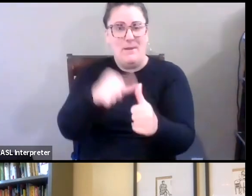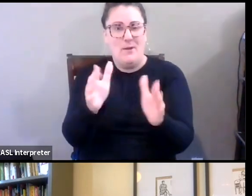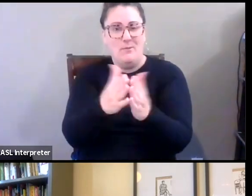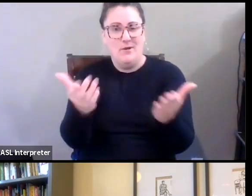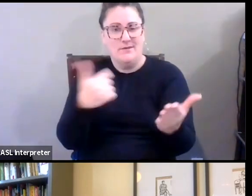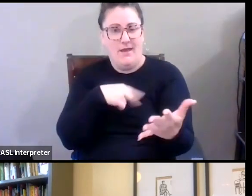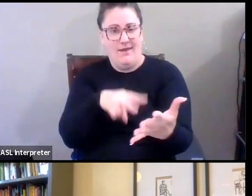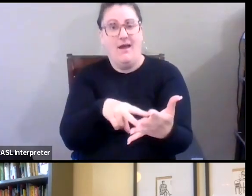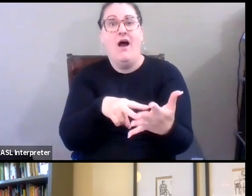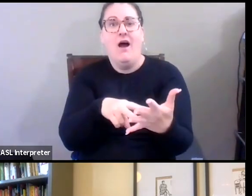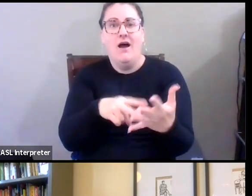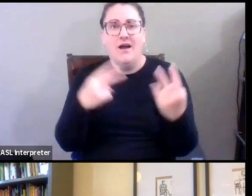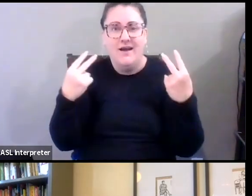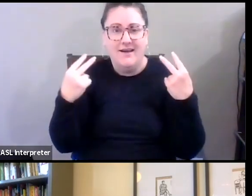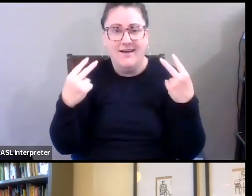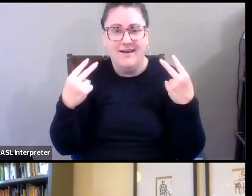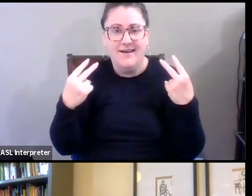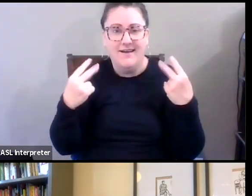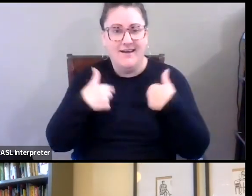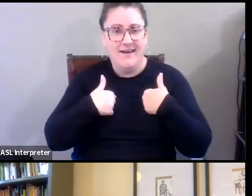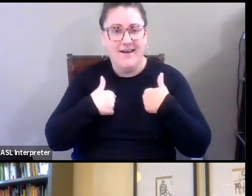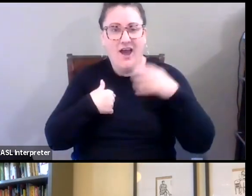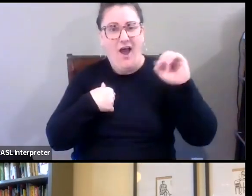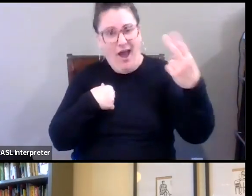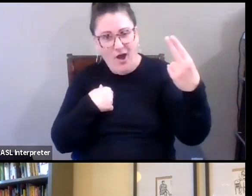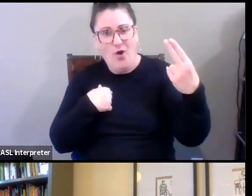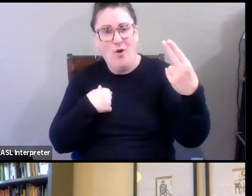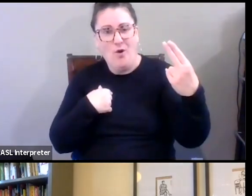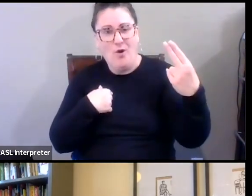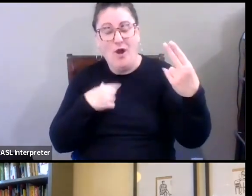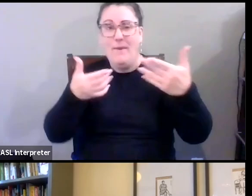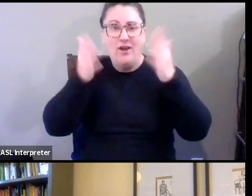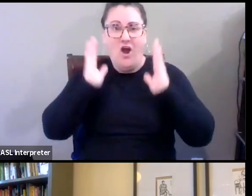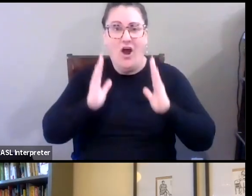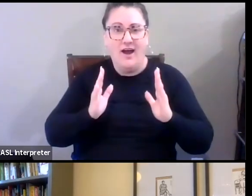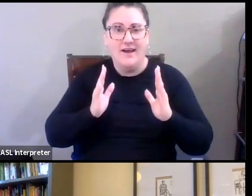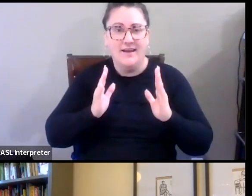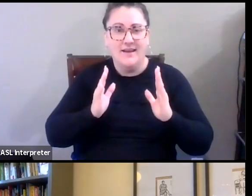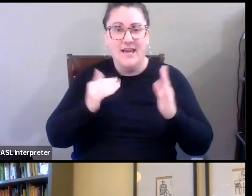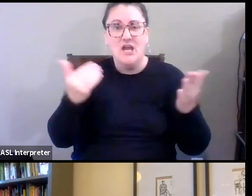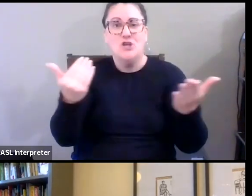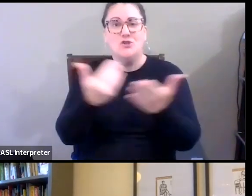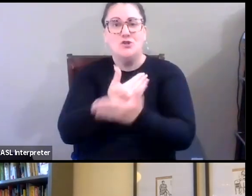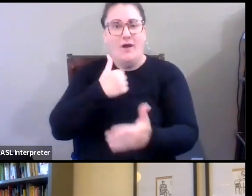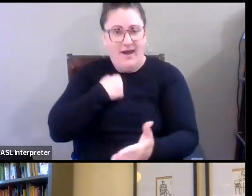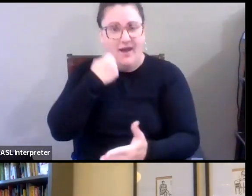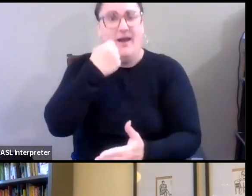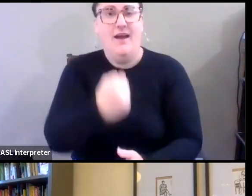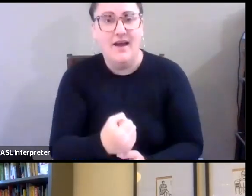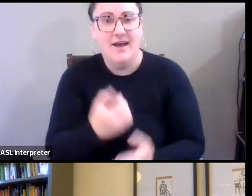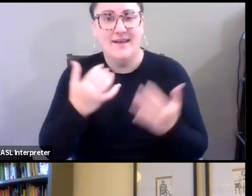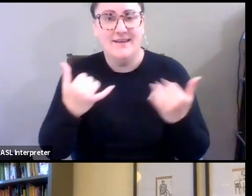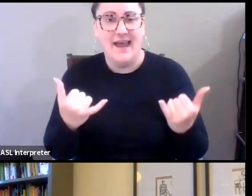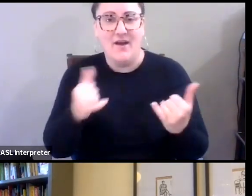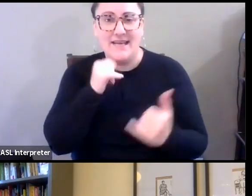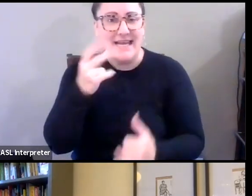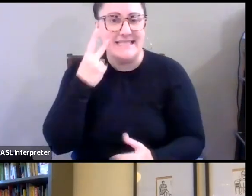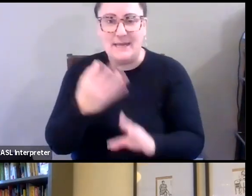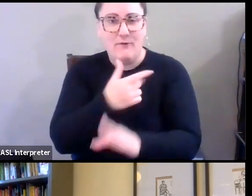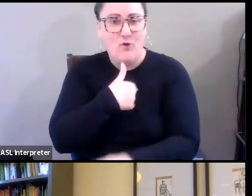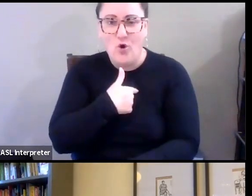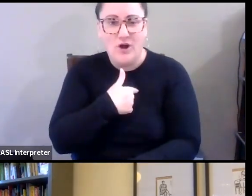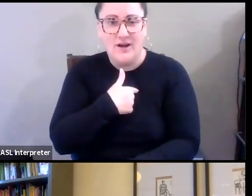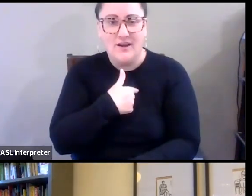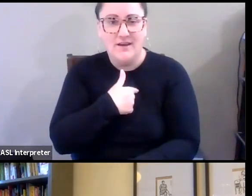felt seen. I remember the books where I was like, oh, mm-hmm. oh my God, there's a new space for me to be in because I've never seen it before.